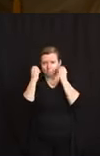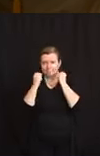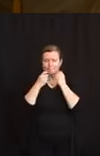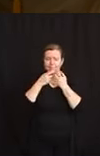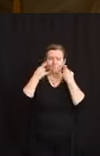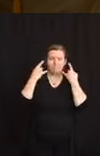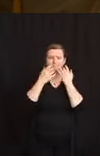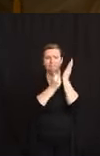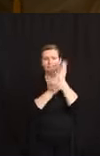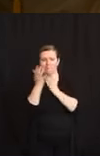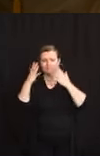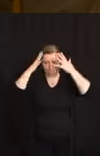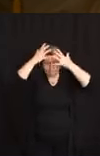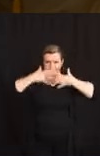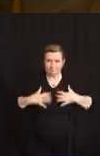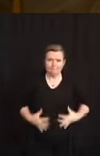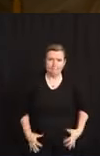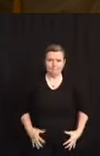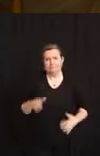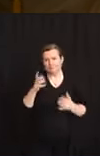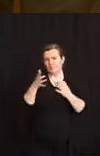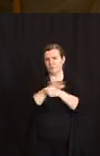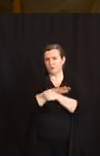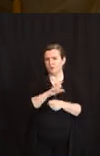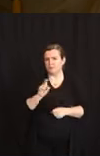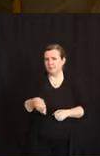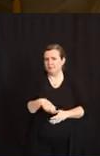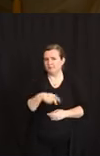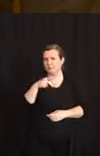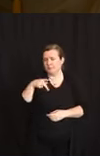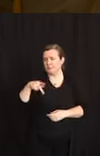PPE. And some of the fit testing, some